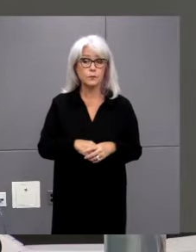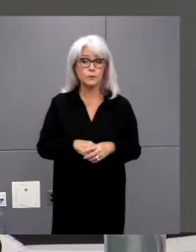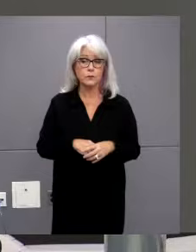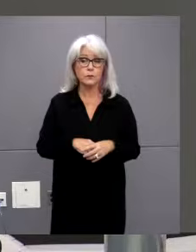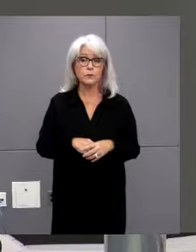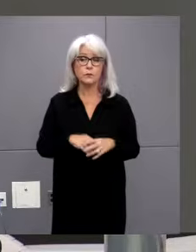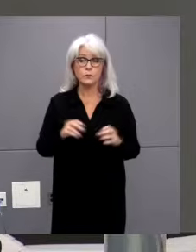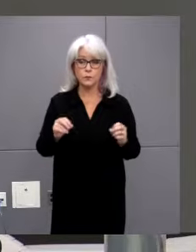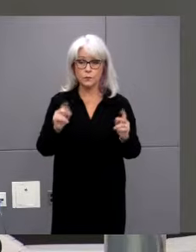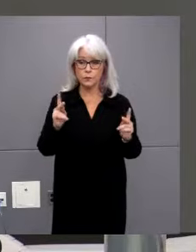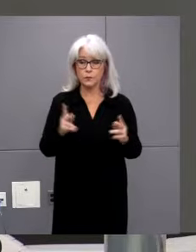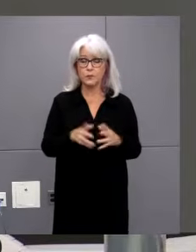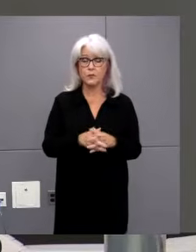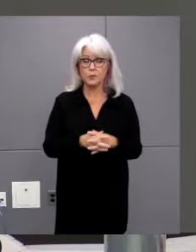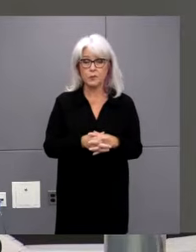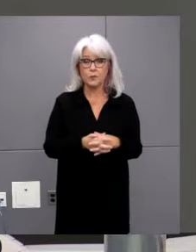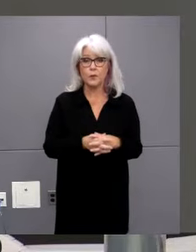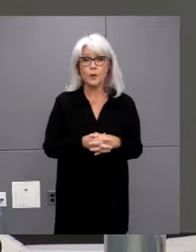Okay.